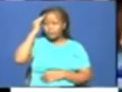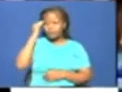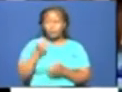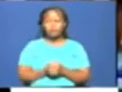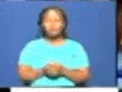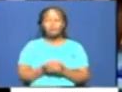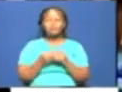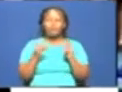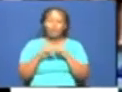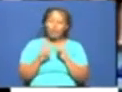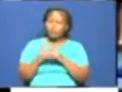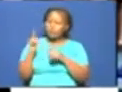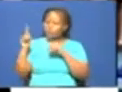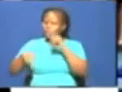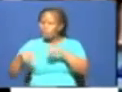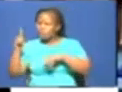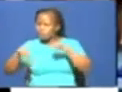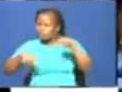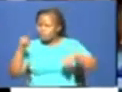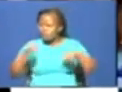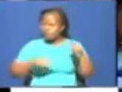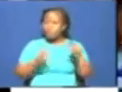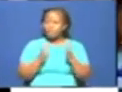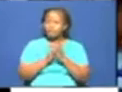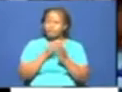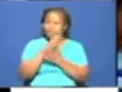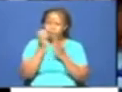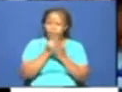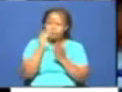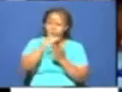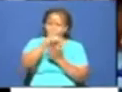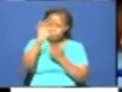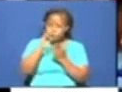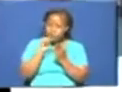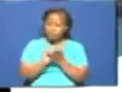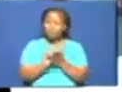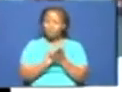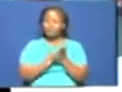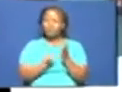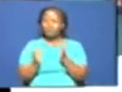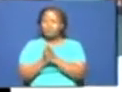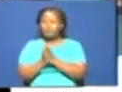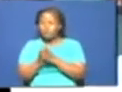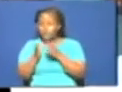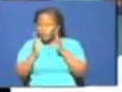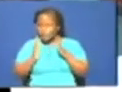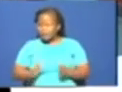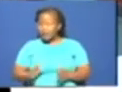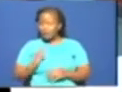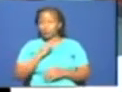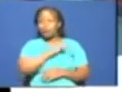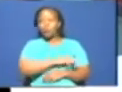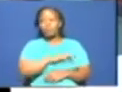internalized, and took them on as a personal mission. Listening to